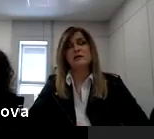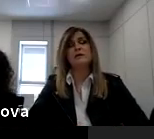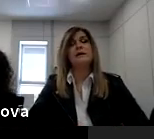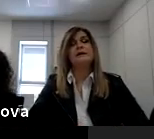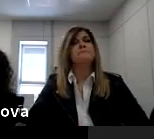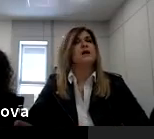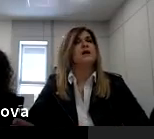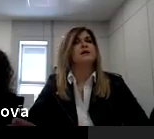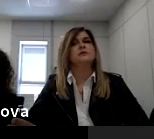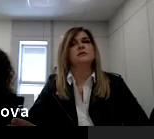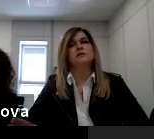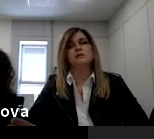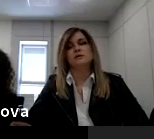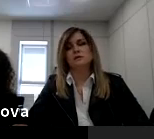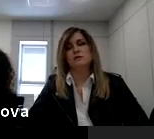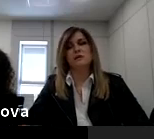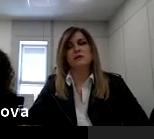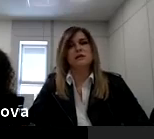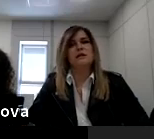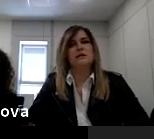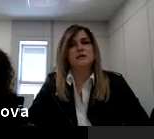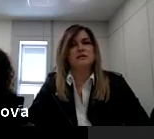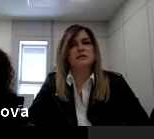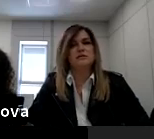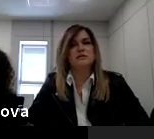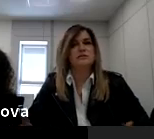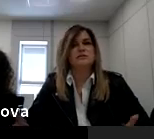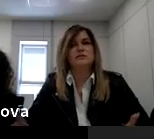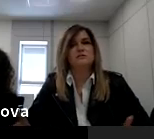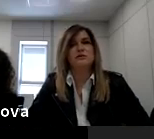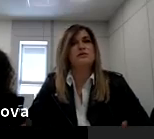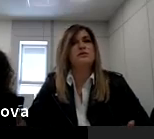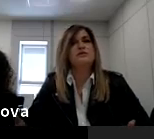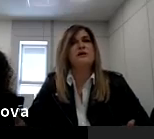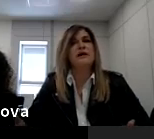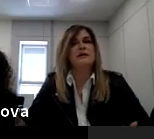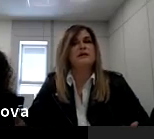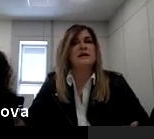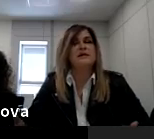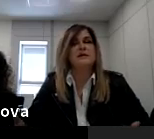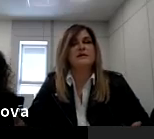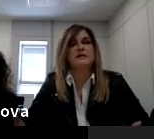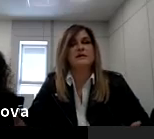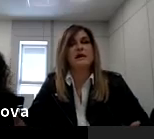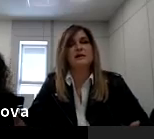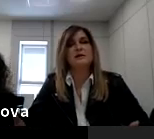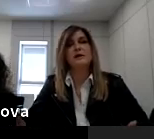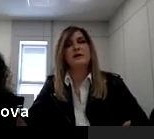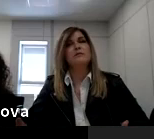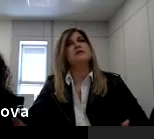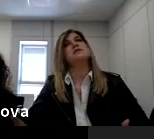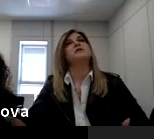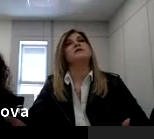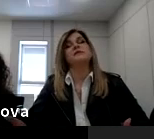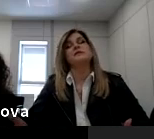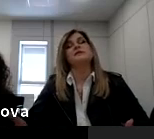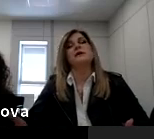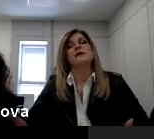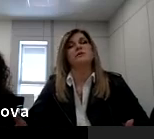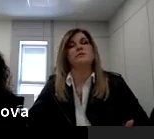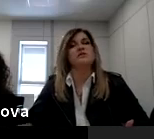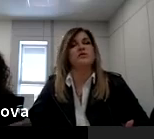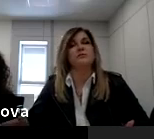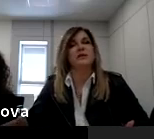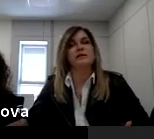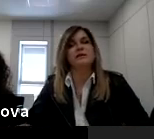millimeters step. And we decided to unify the length in the same manner, because the previous